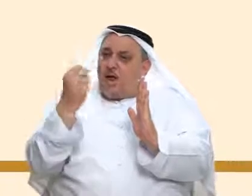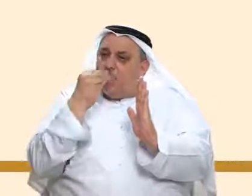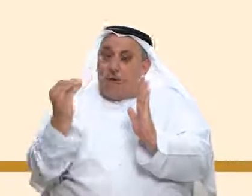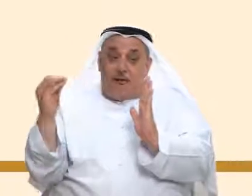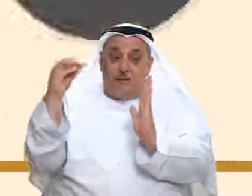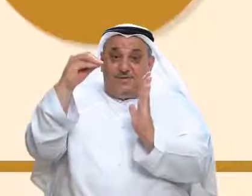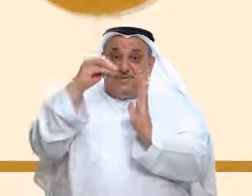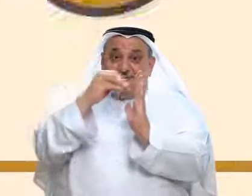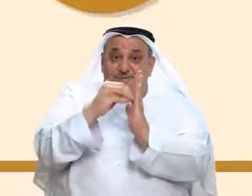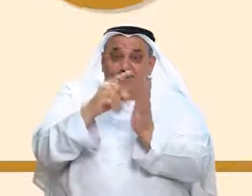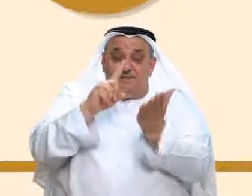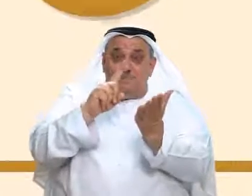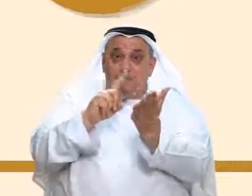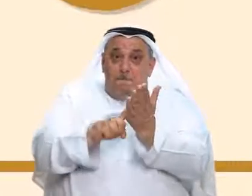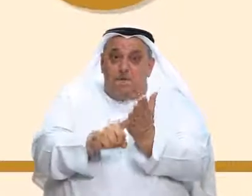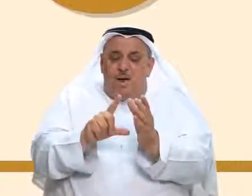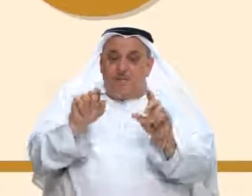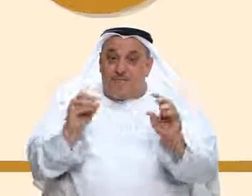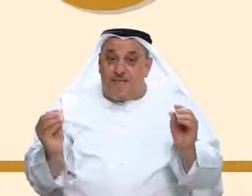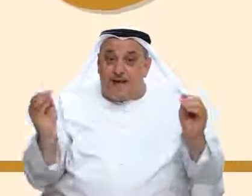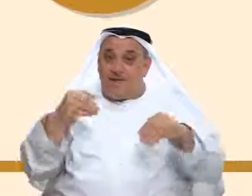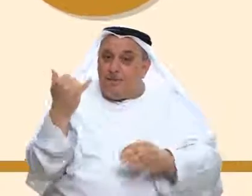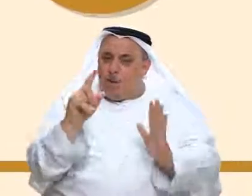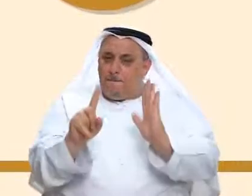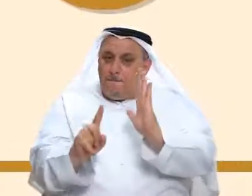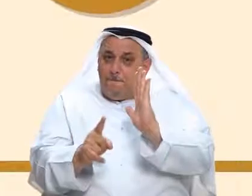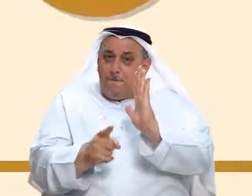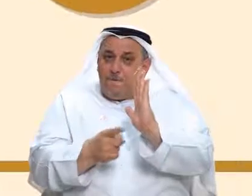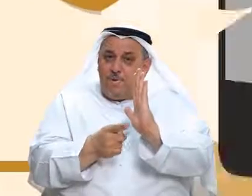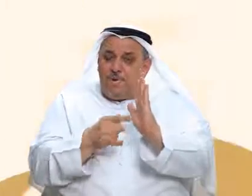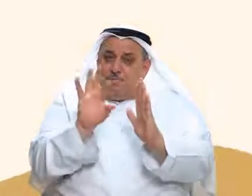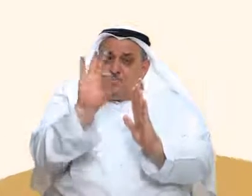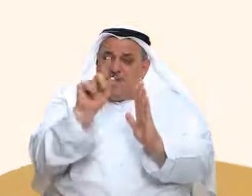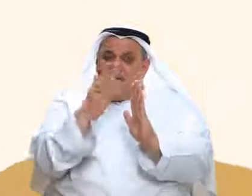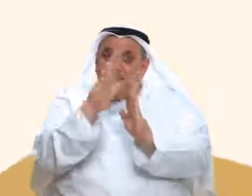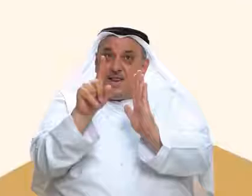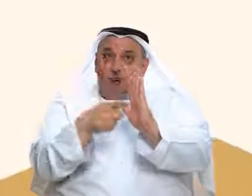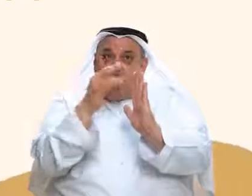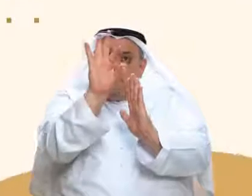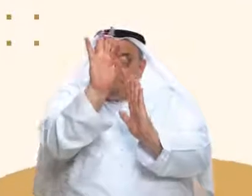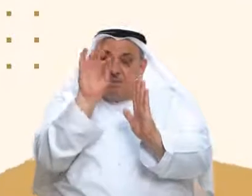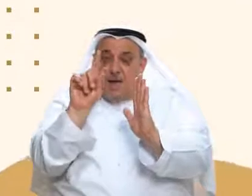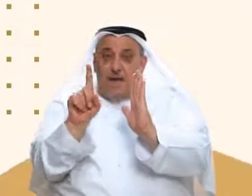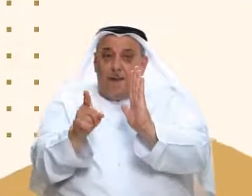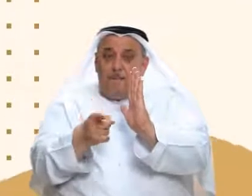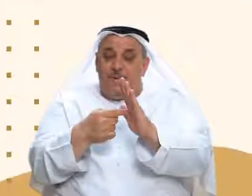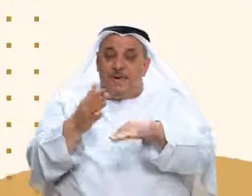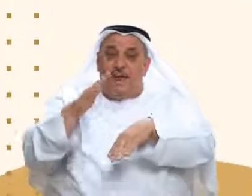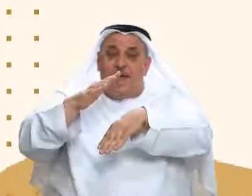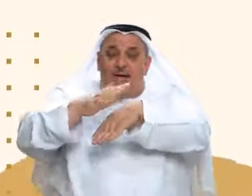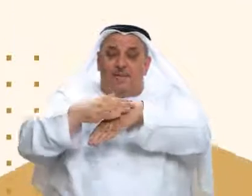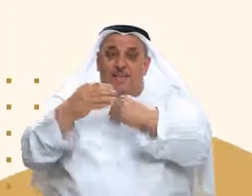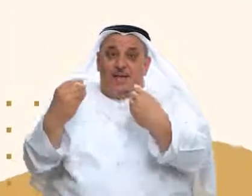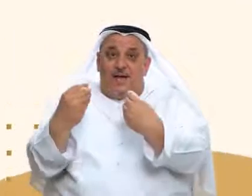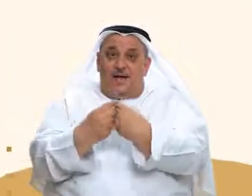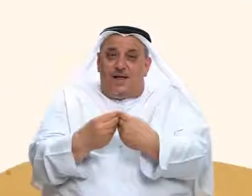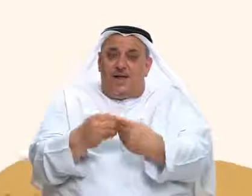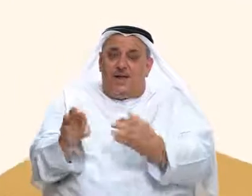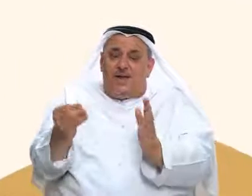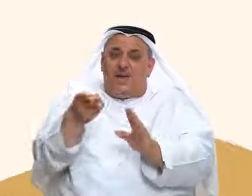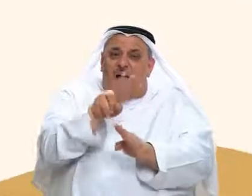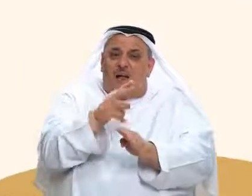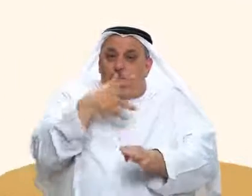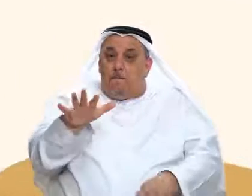your username or using your UAE pass to get more features. Choose Services Directory from the homepage,